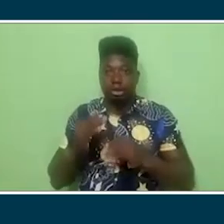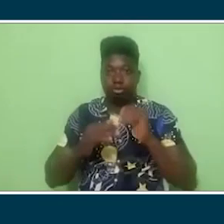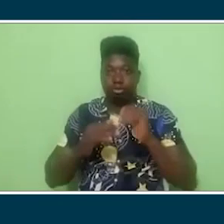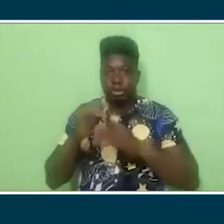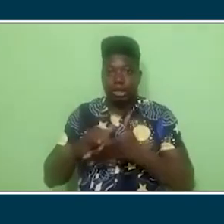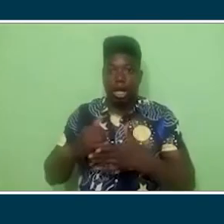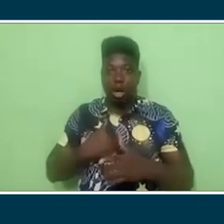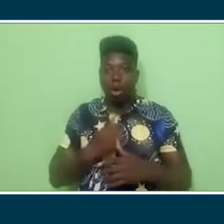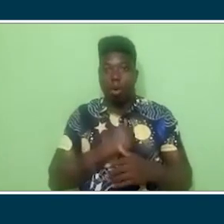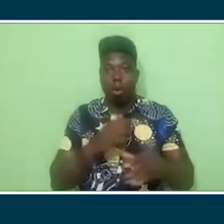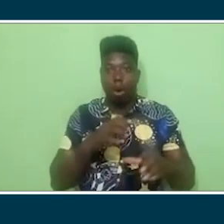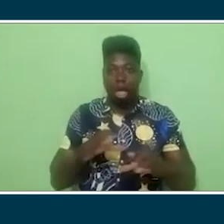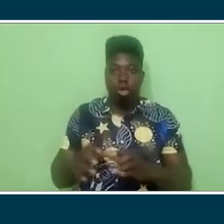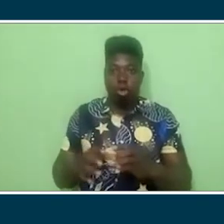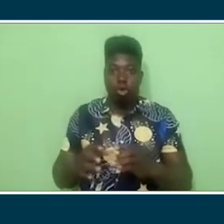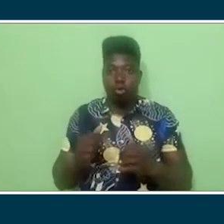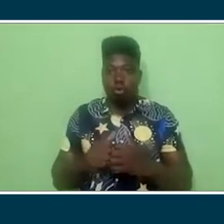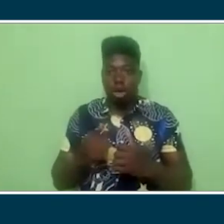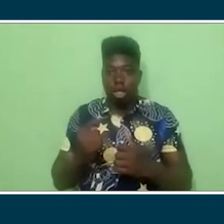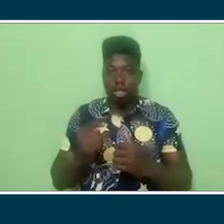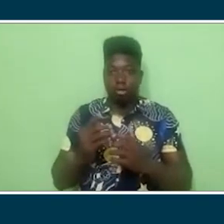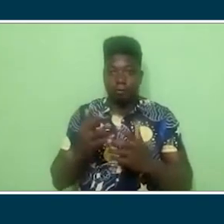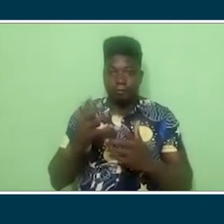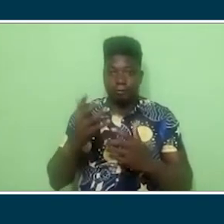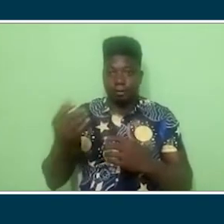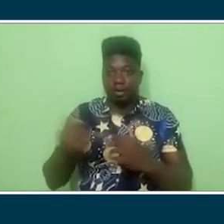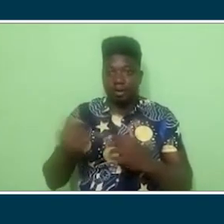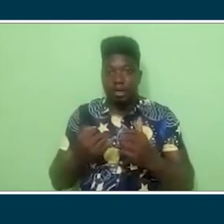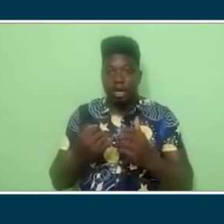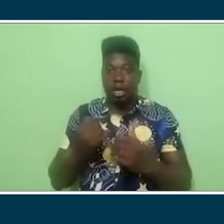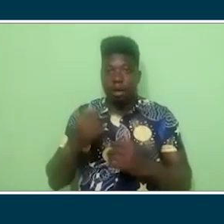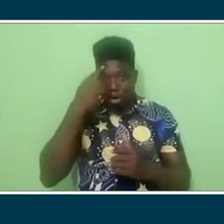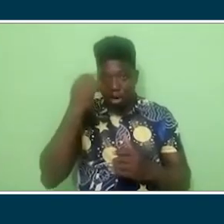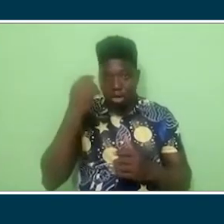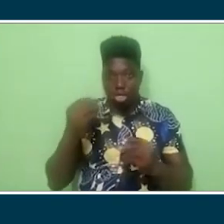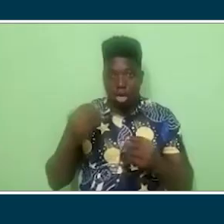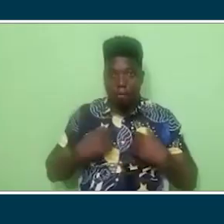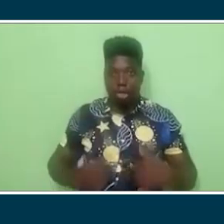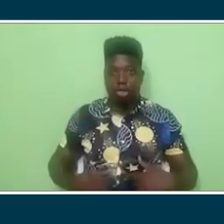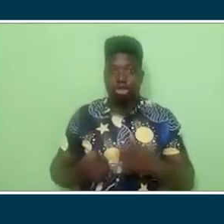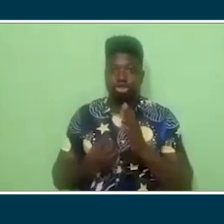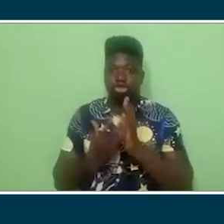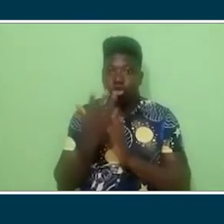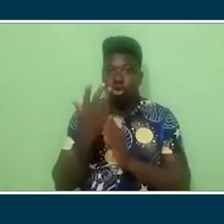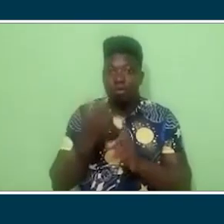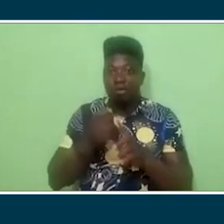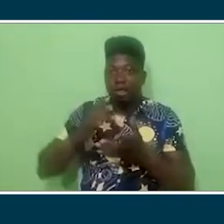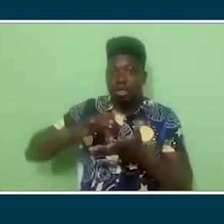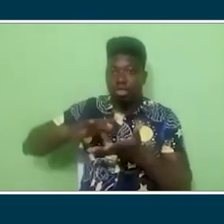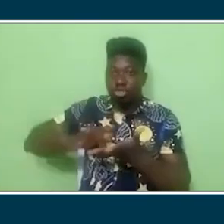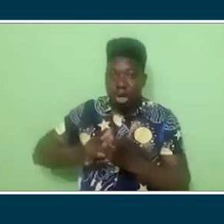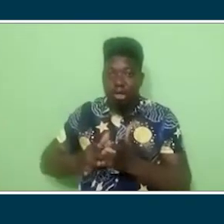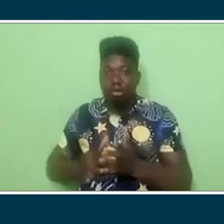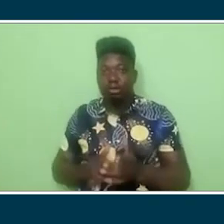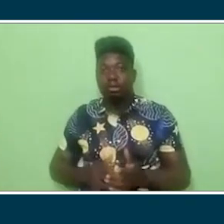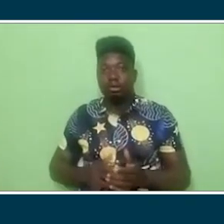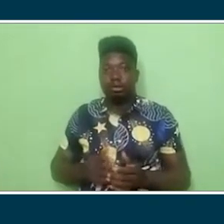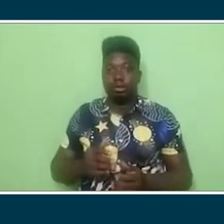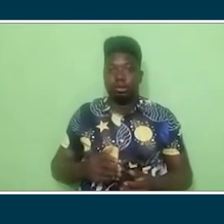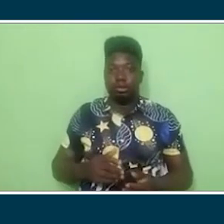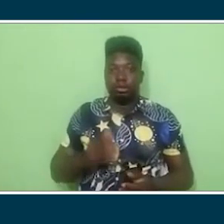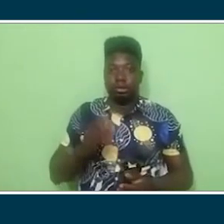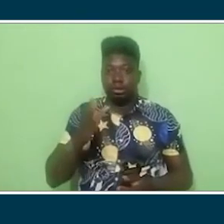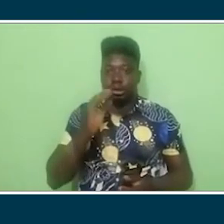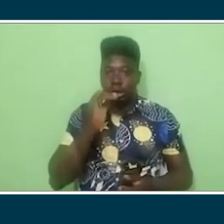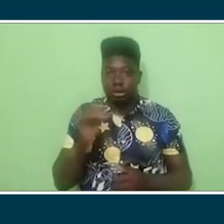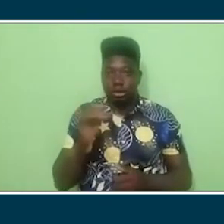be invitational, because nobody grows from being threatened or pulled on, but there's a quality of